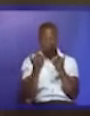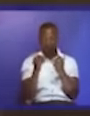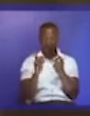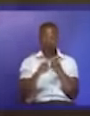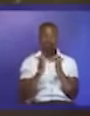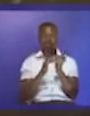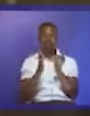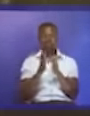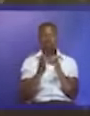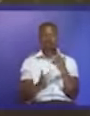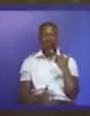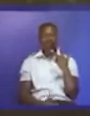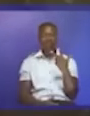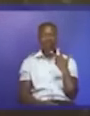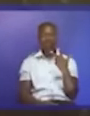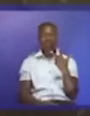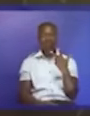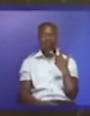Though we are few,